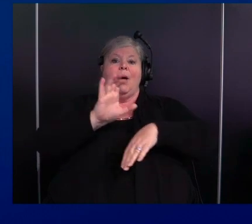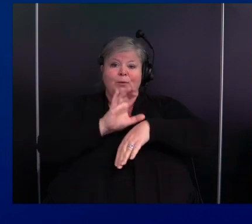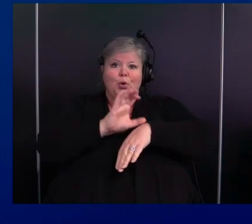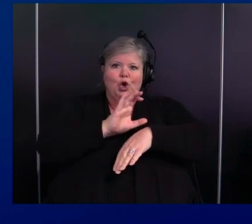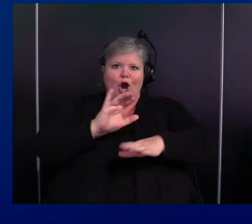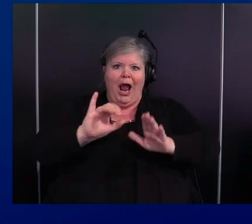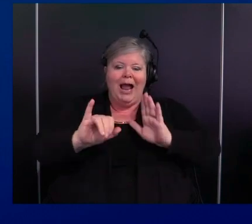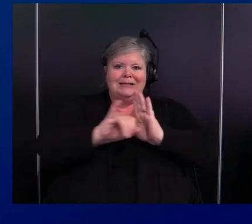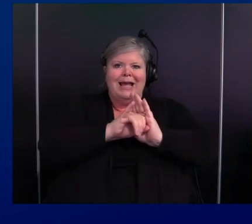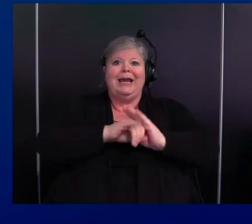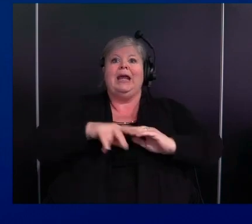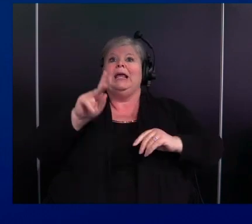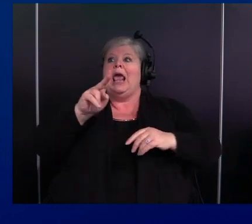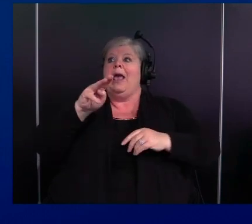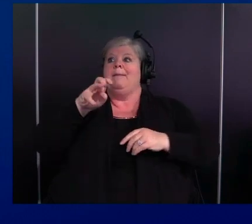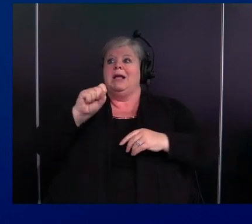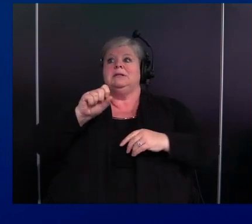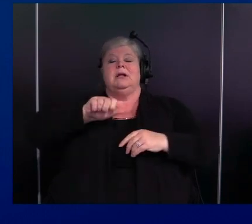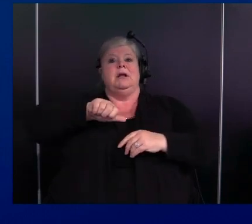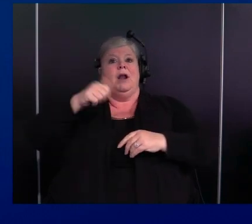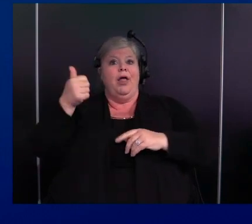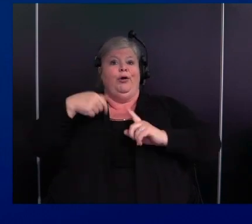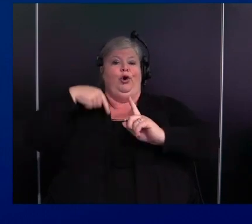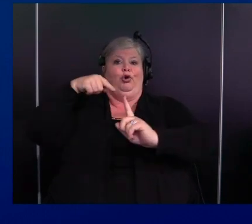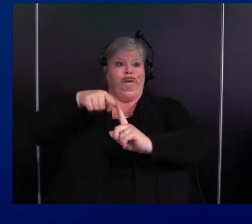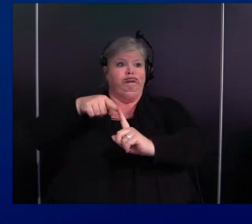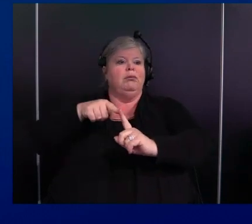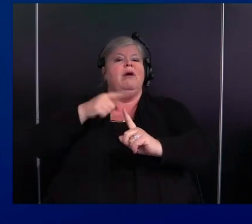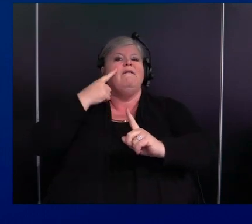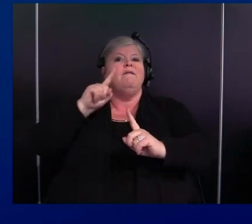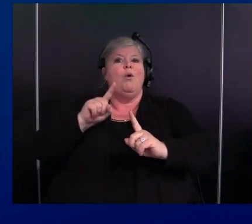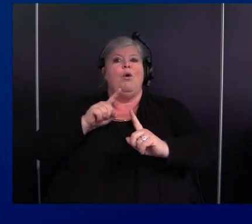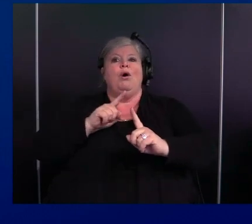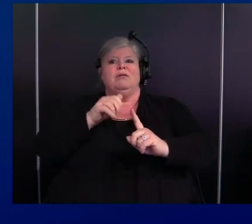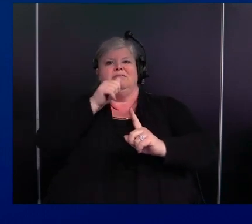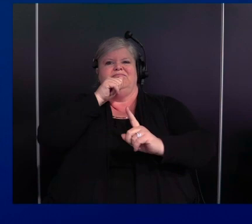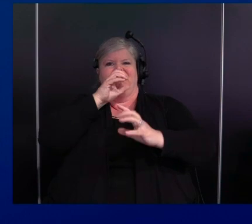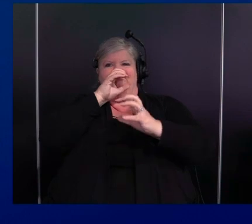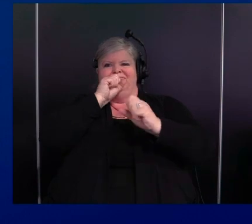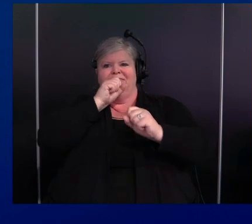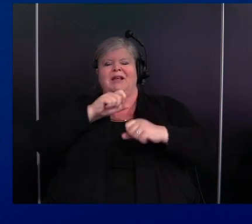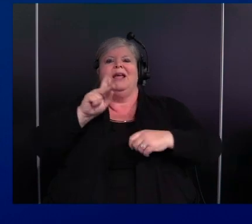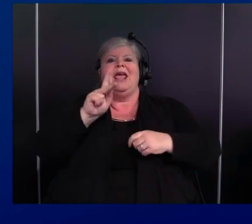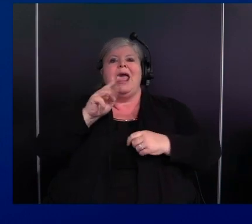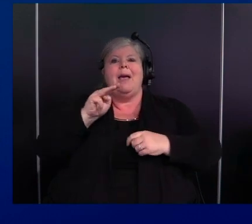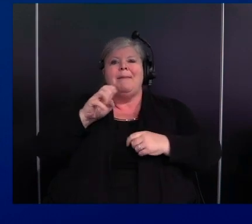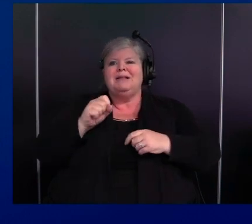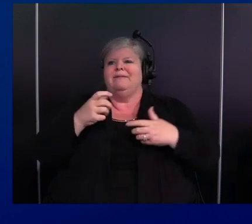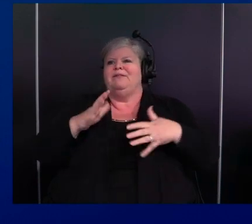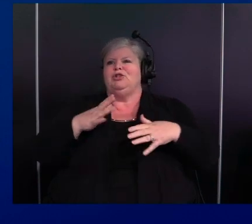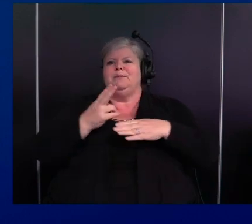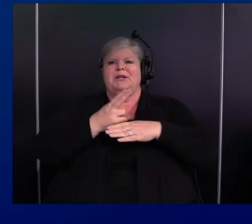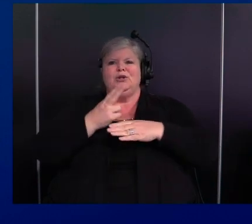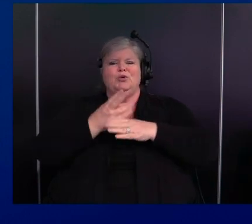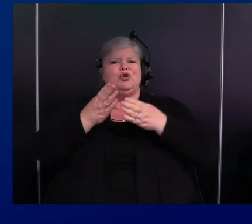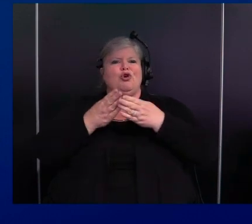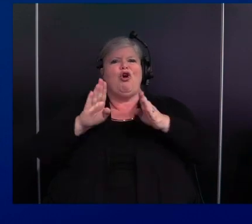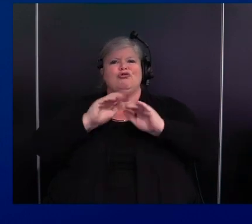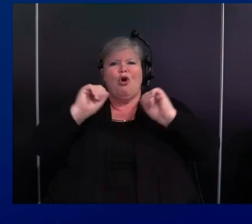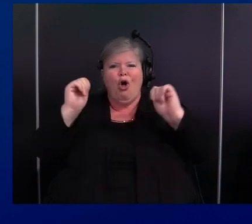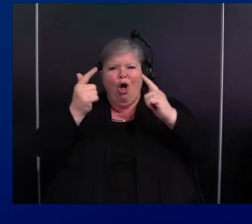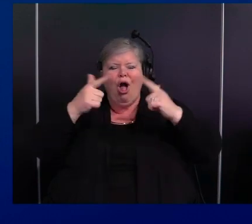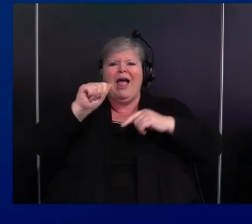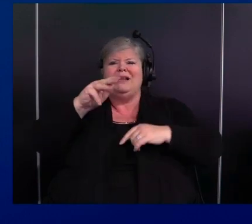is another root of trust for confidentiality. So KMS has been used across all AWS storage